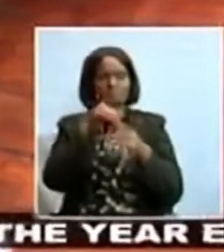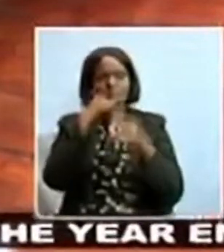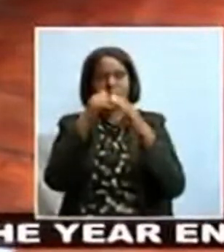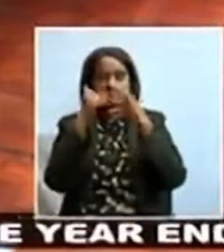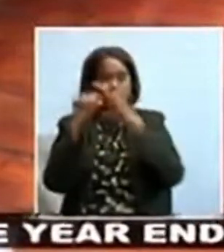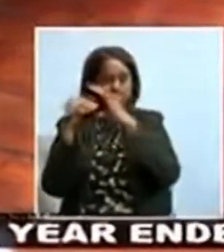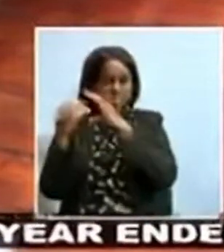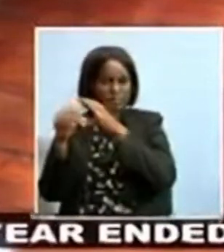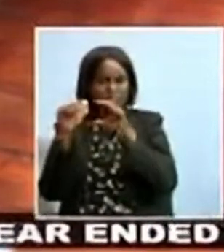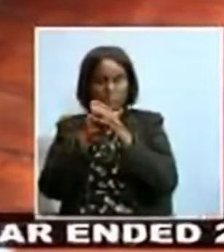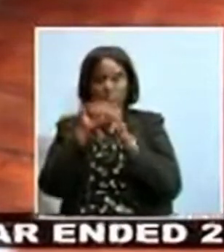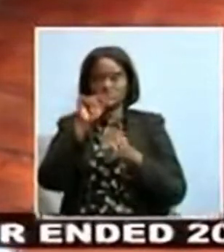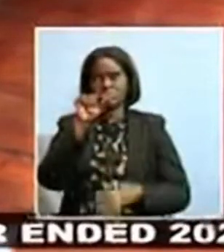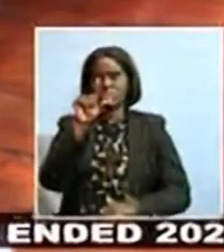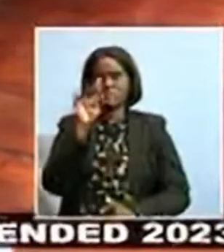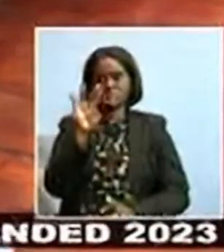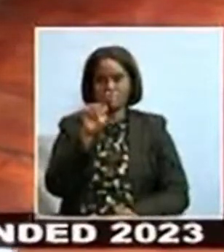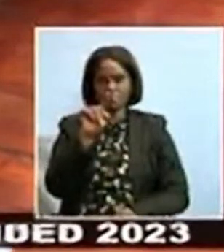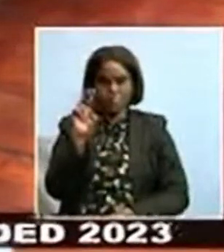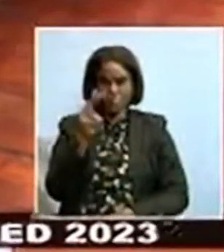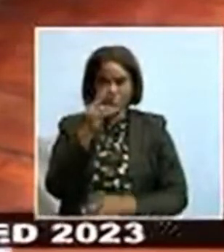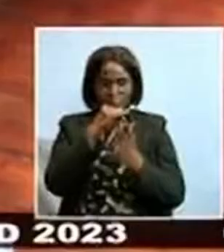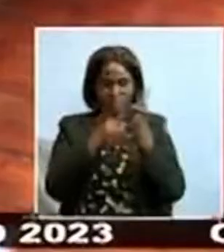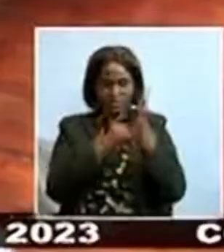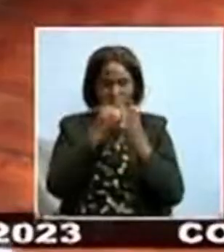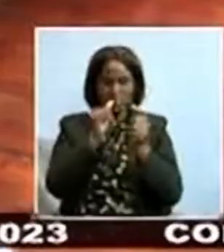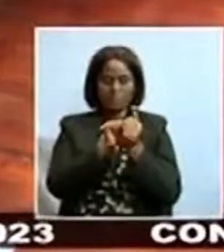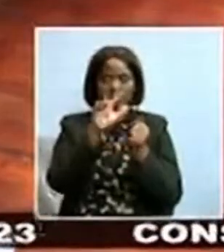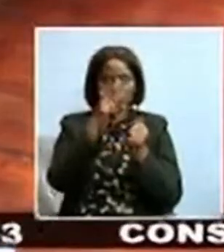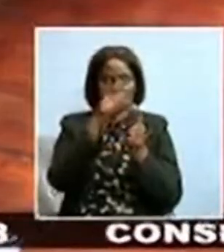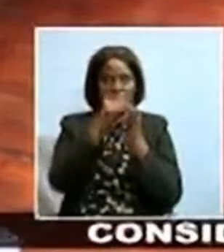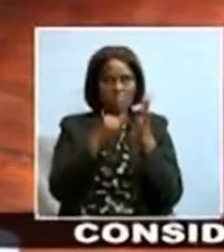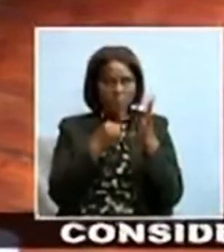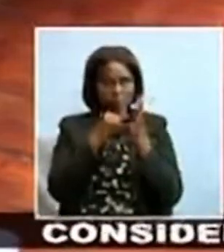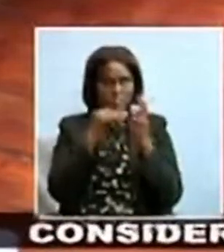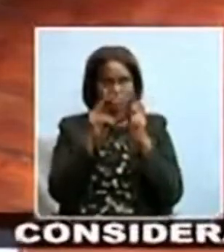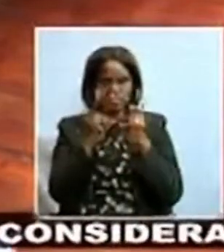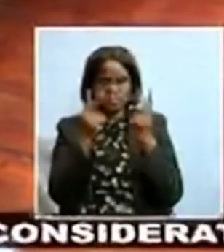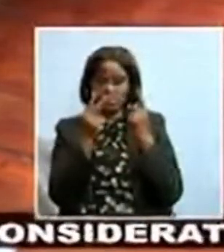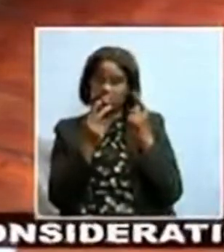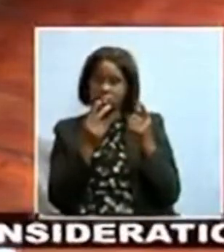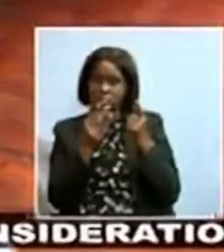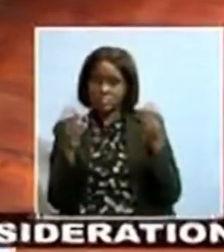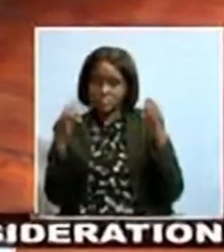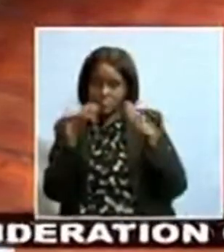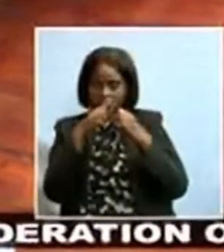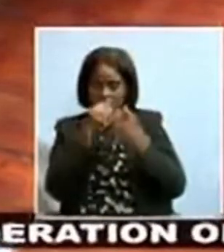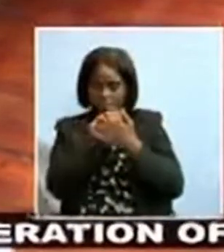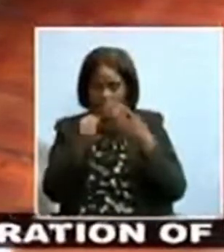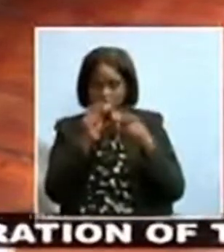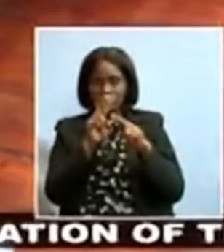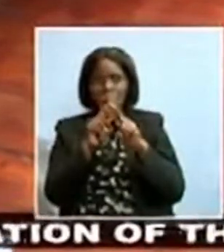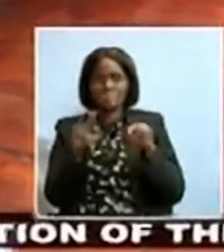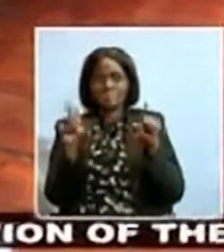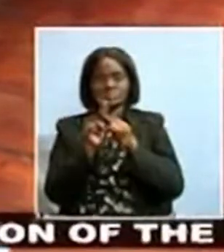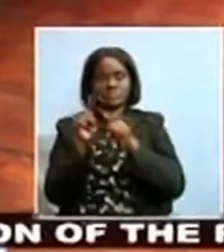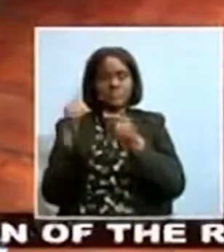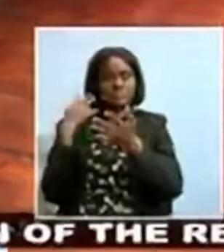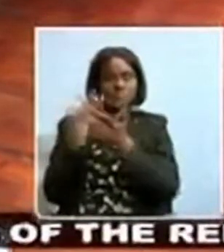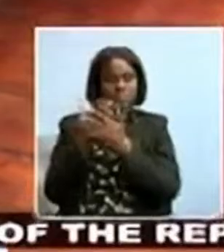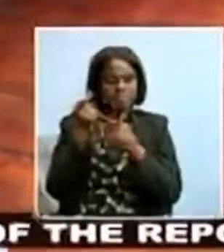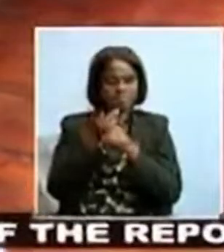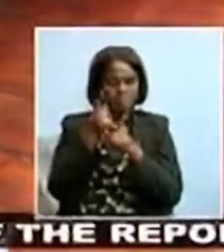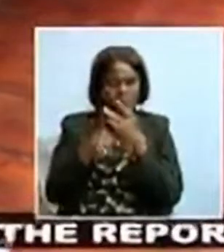in 2024, 2nd January and 3rd January. So that bank statement, Chair, runs